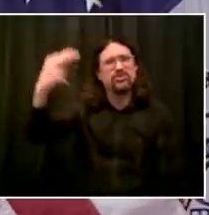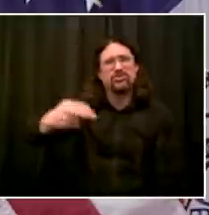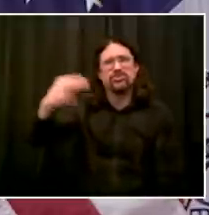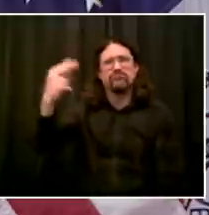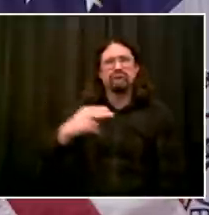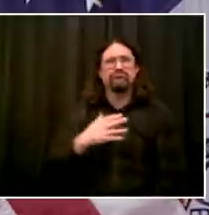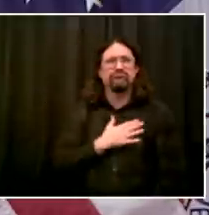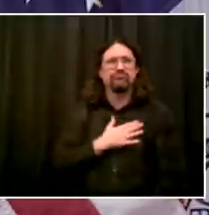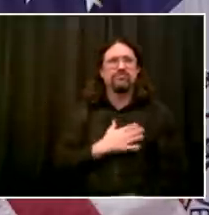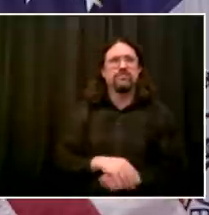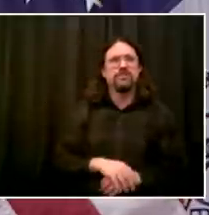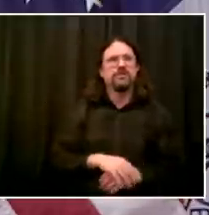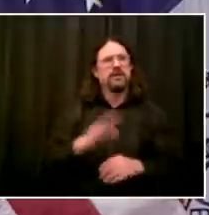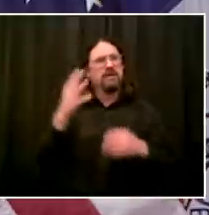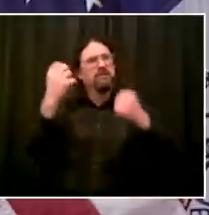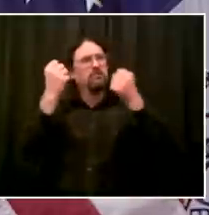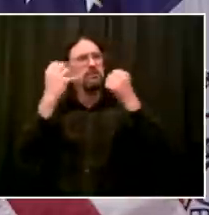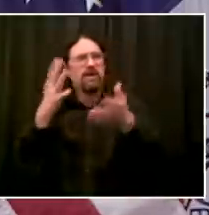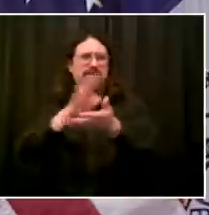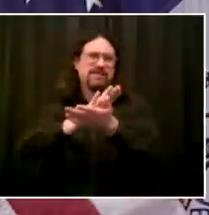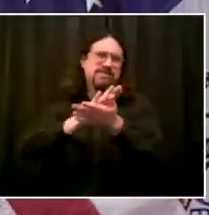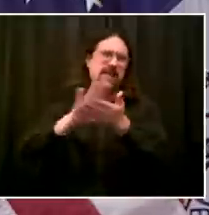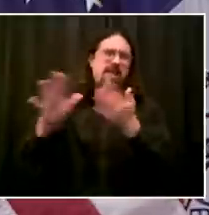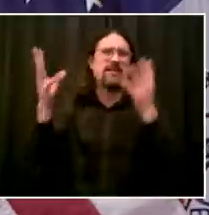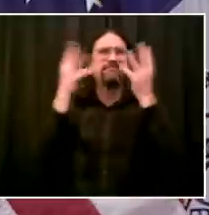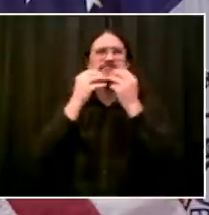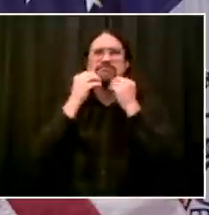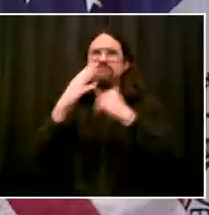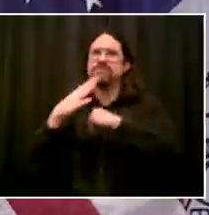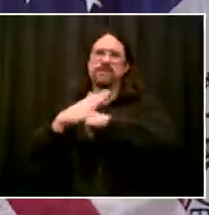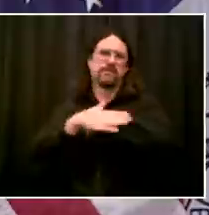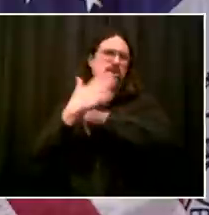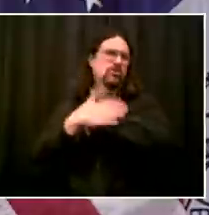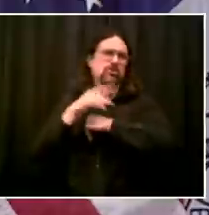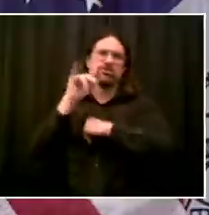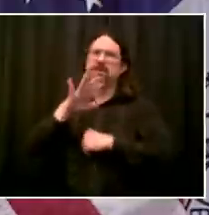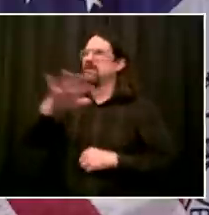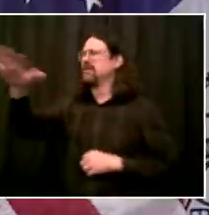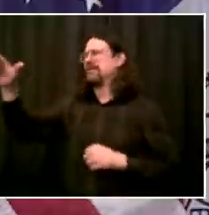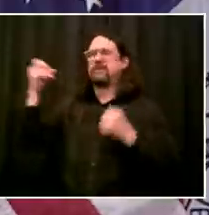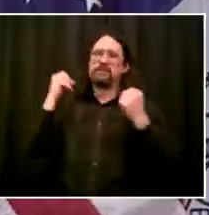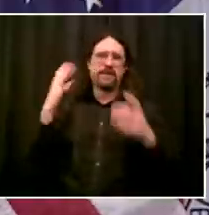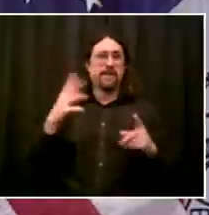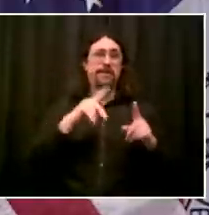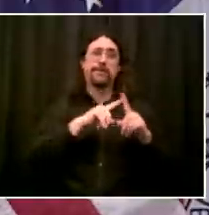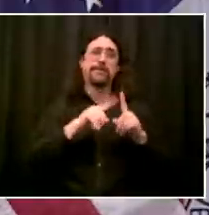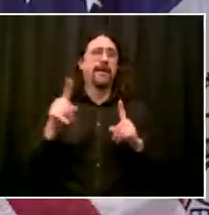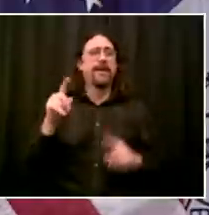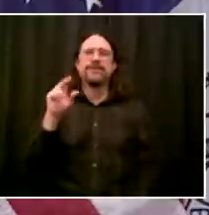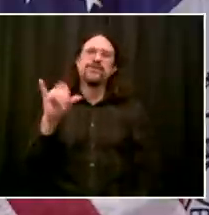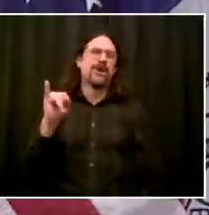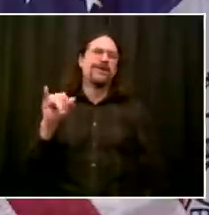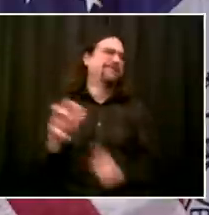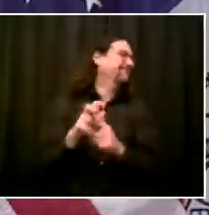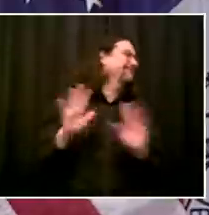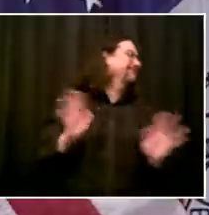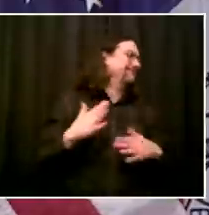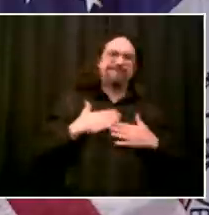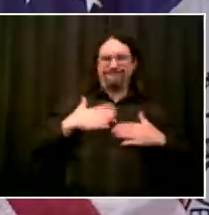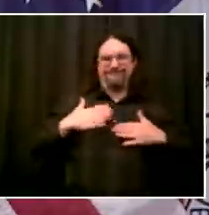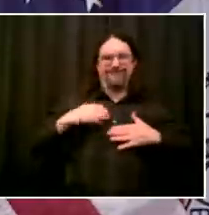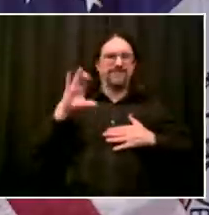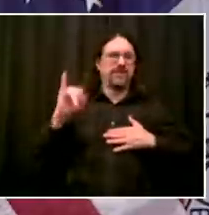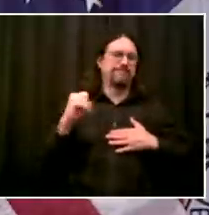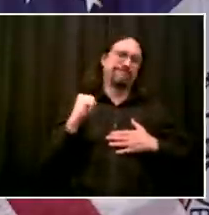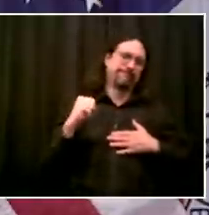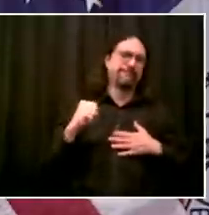Katie, I don't think your brain is fried. I think all of us are struggling with, you know, nonstop dealing with this issue now for weeks and weeks and